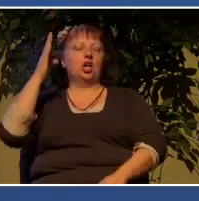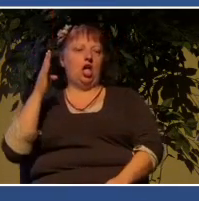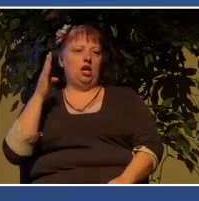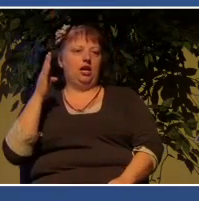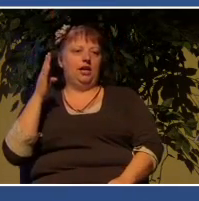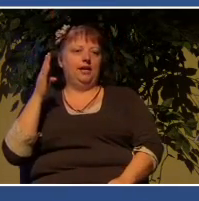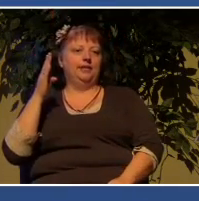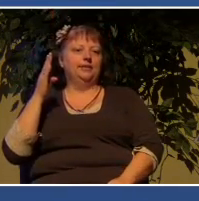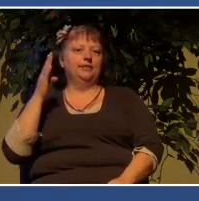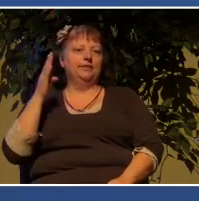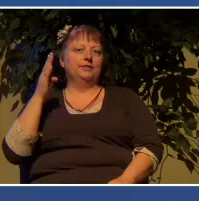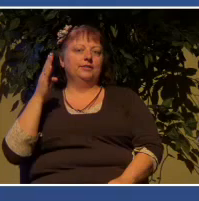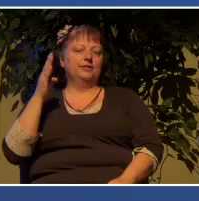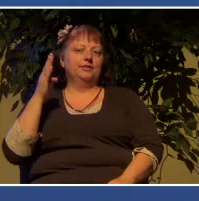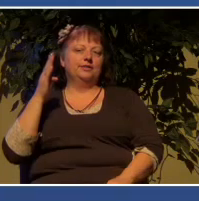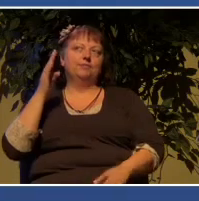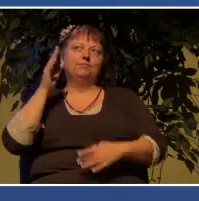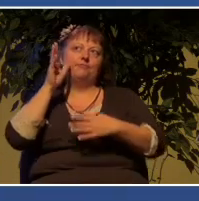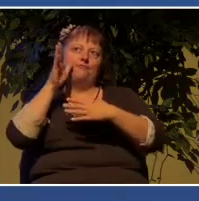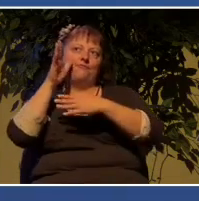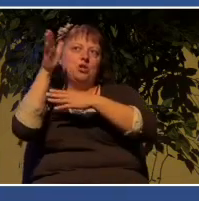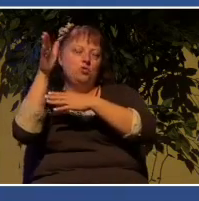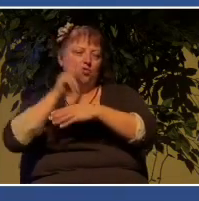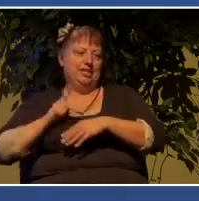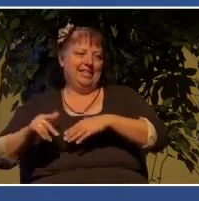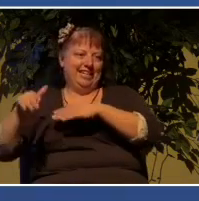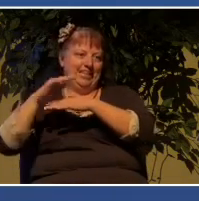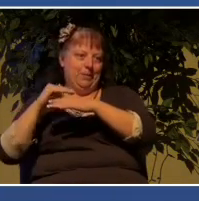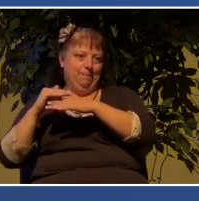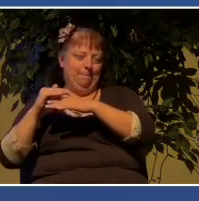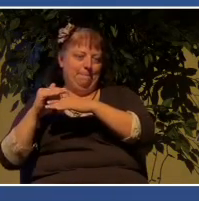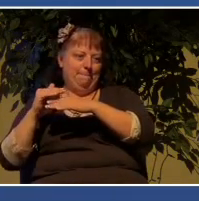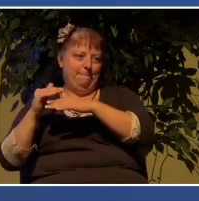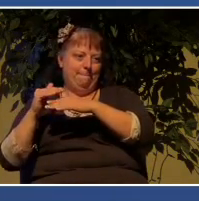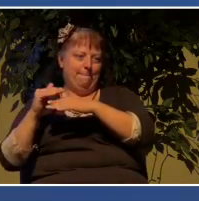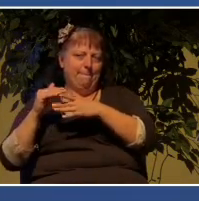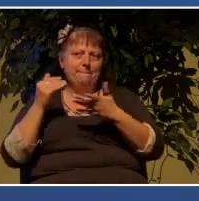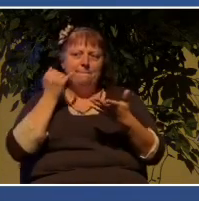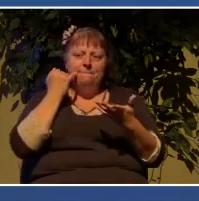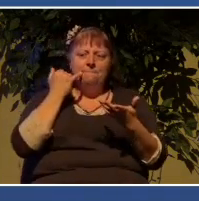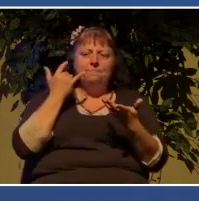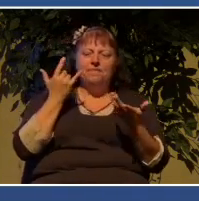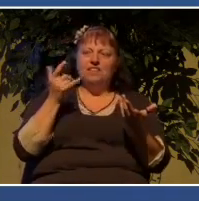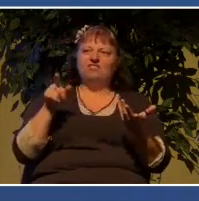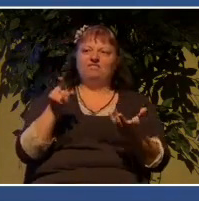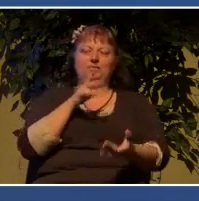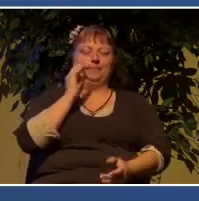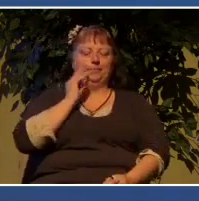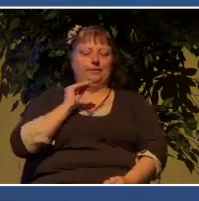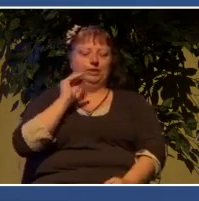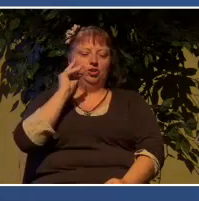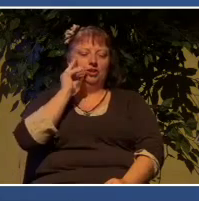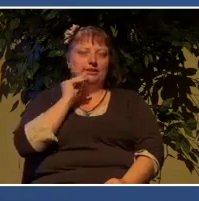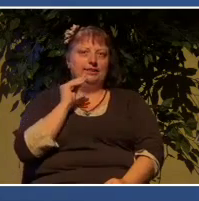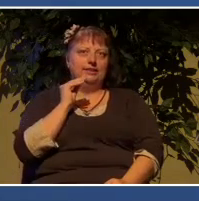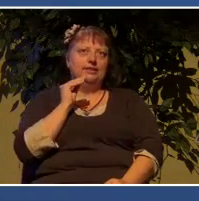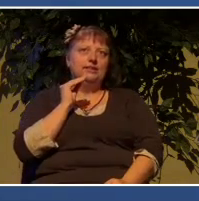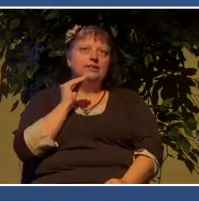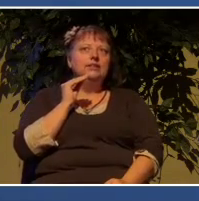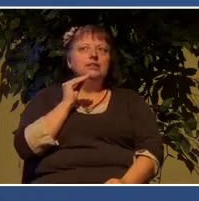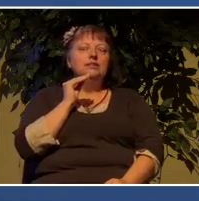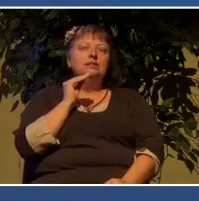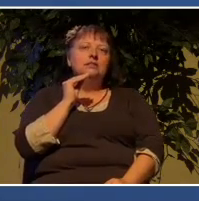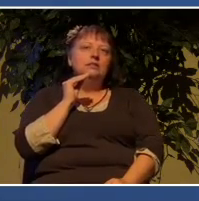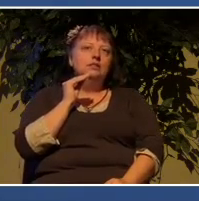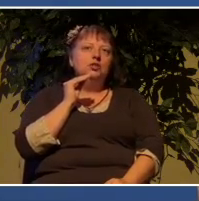that is to come. Do you ever find yourself in a situation, for example, where